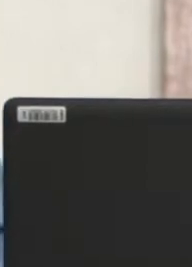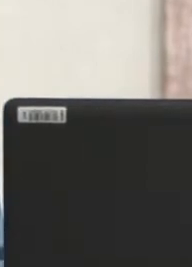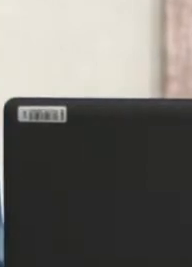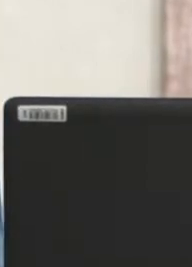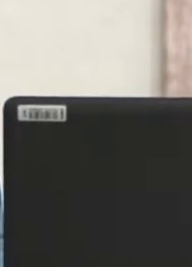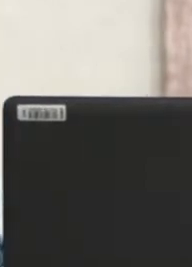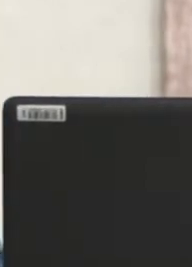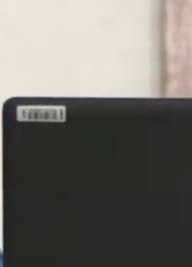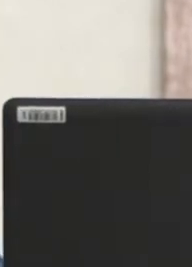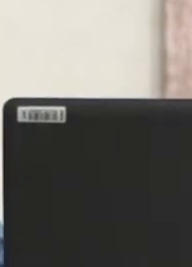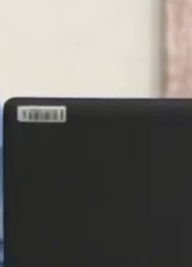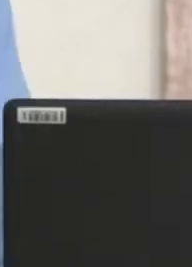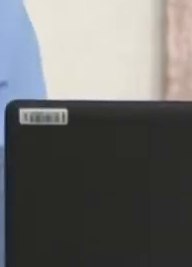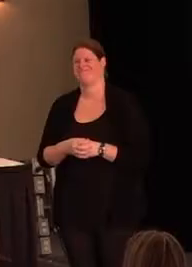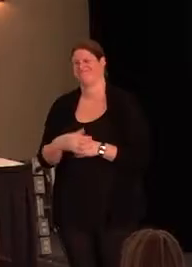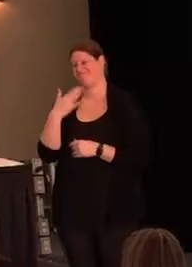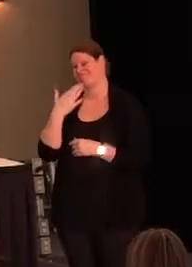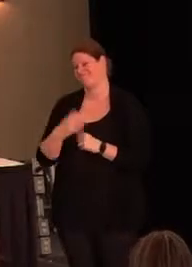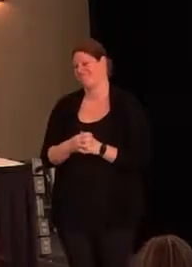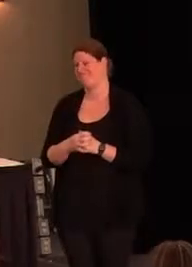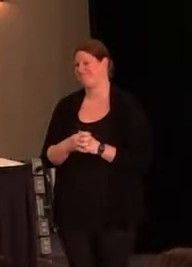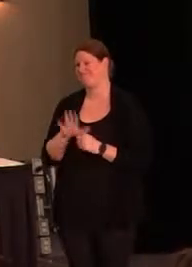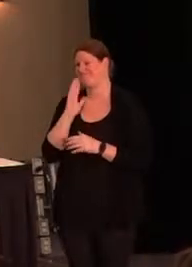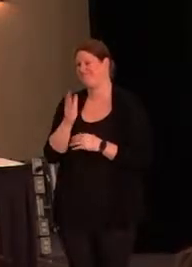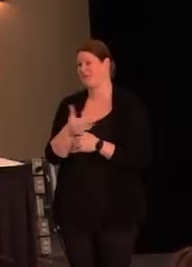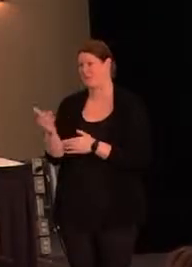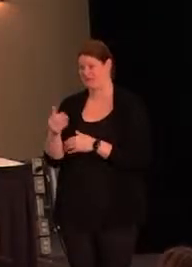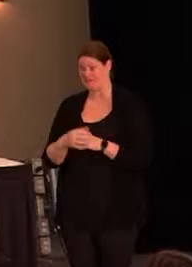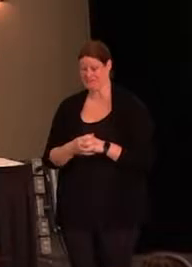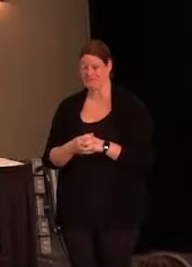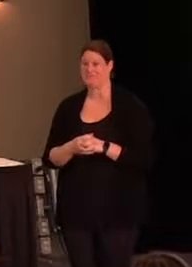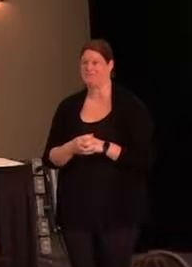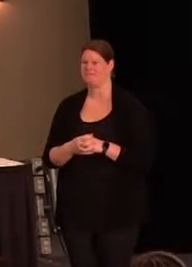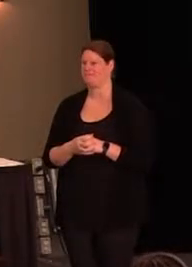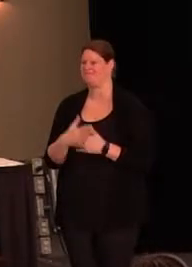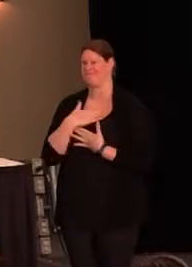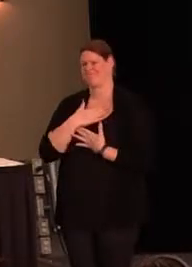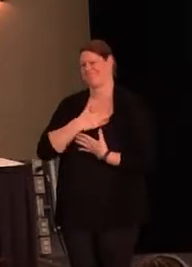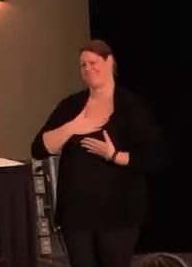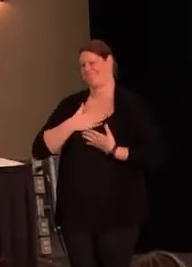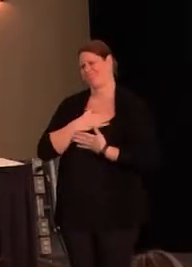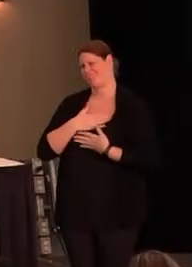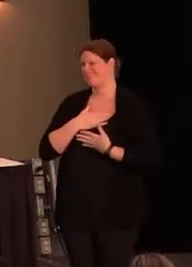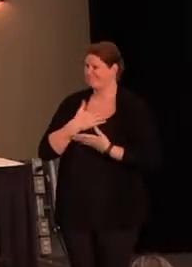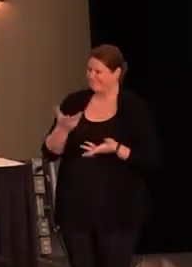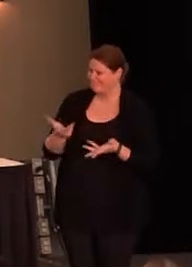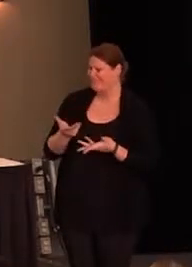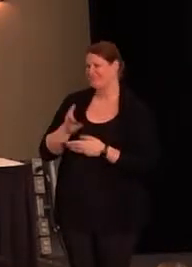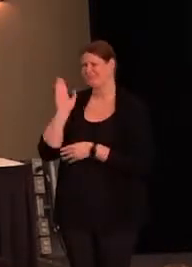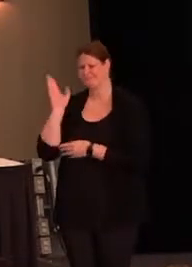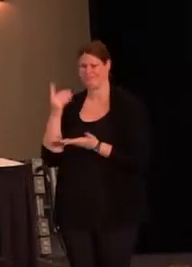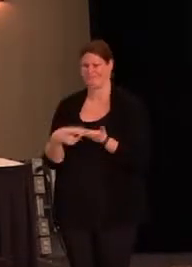Okay, take it away then, Nitika. Thank you very much. Good morning, everyone. It's such a great pleasure for me to be here today and to discuss this